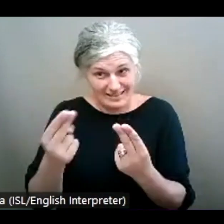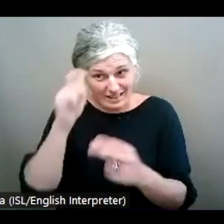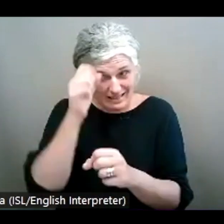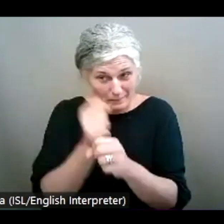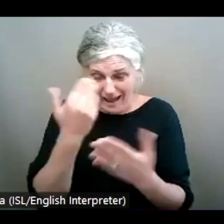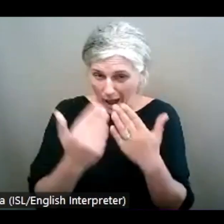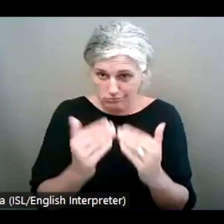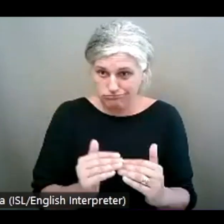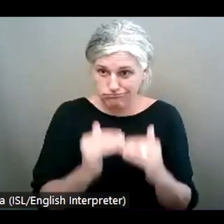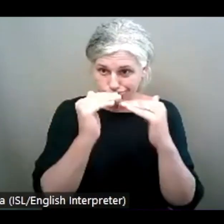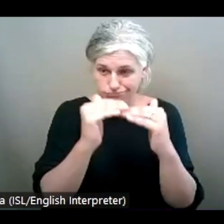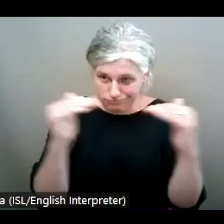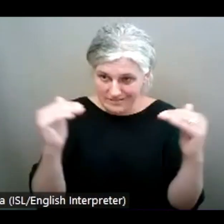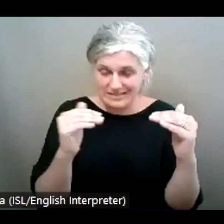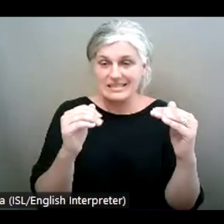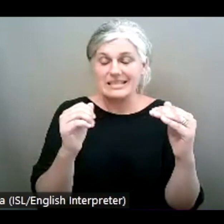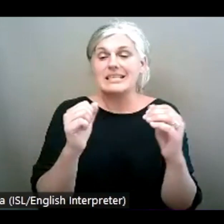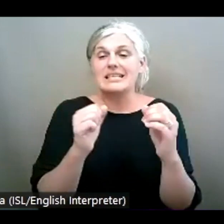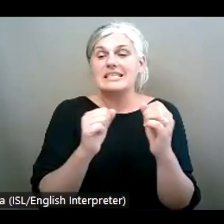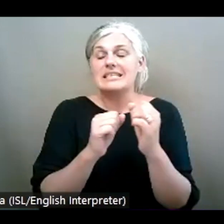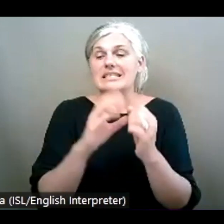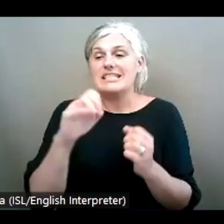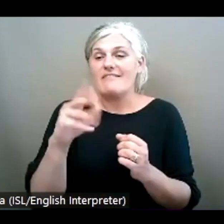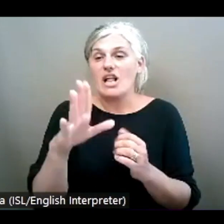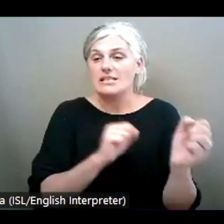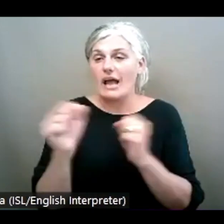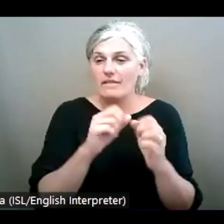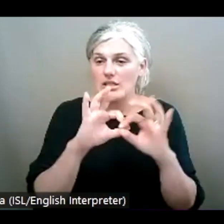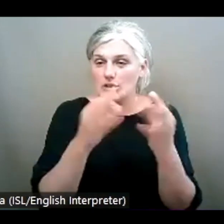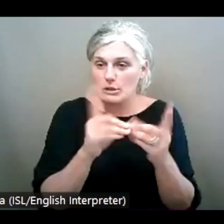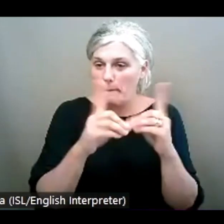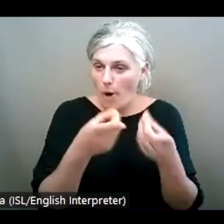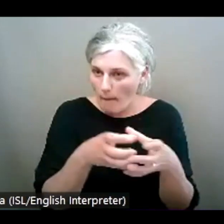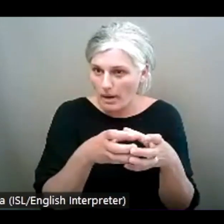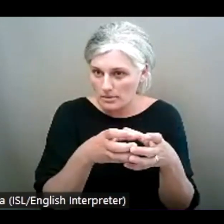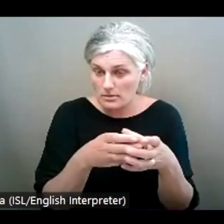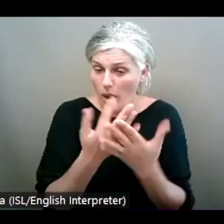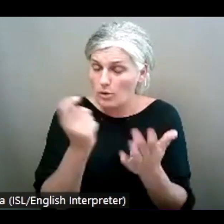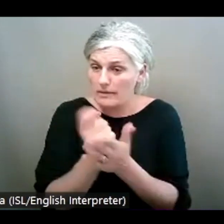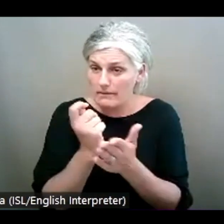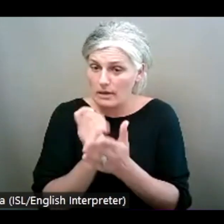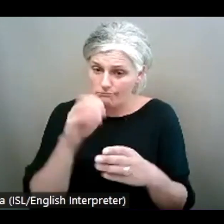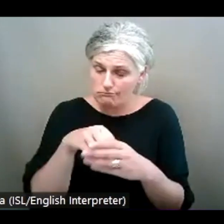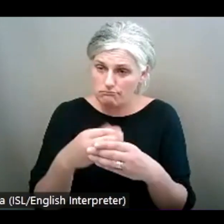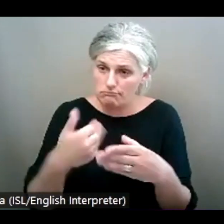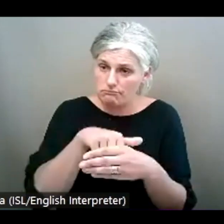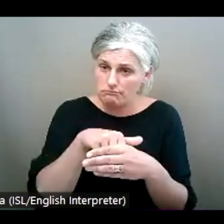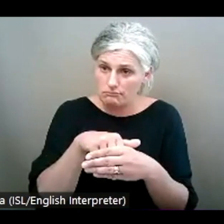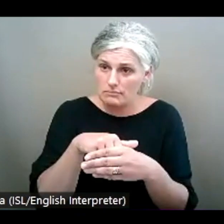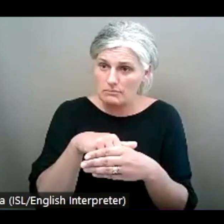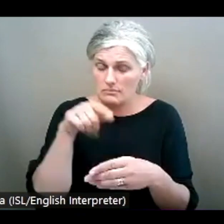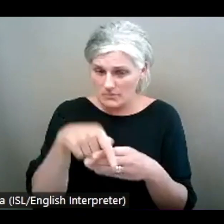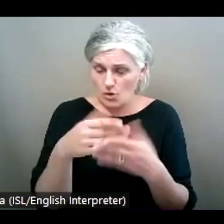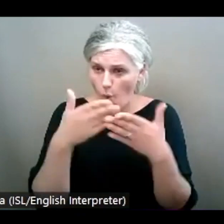be civil service departments, everything throughout the country. And a lot of the time too, they're happy to engage us. To be fair, the HSE, everything, they really are